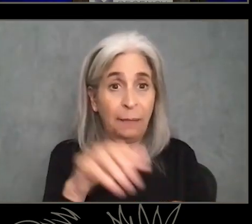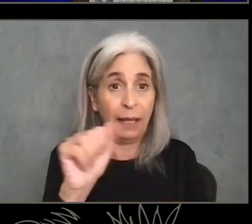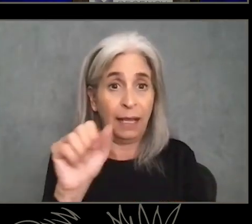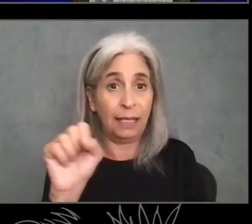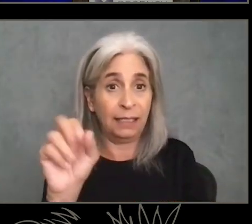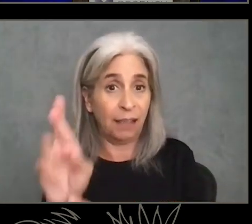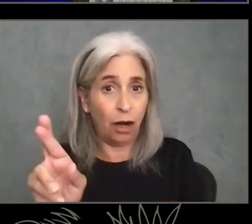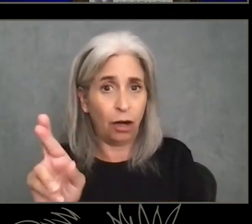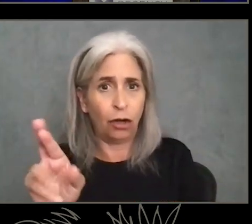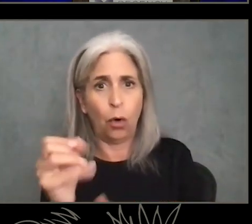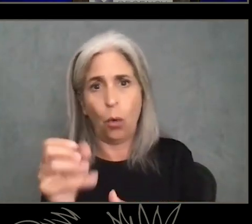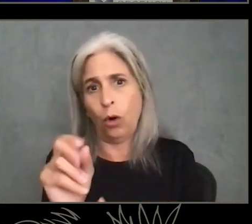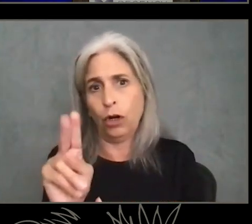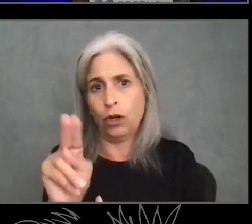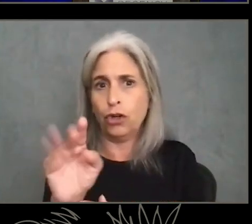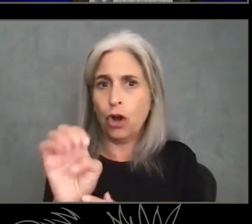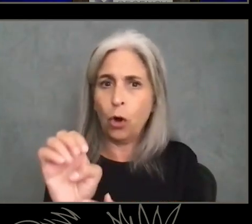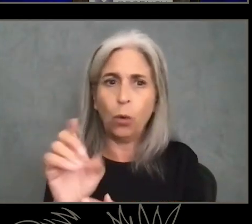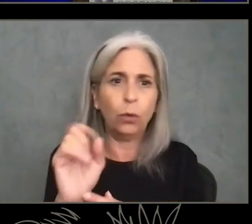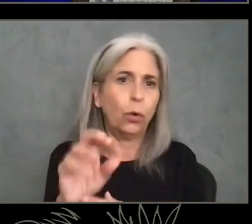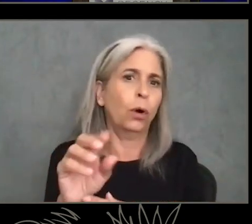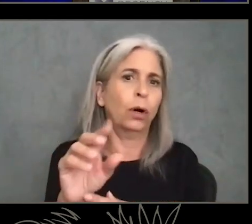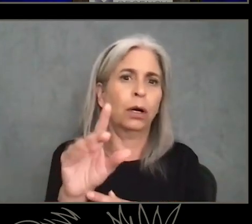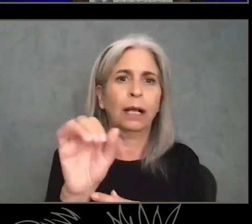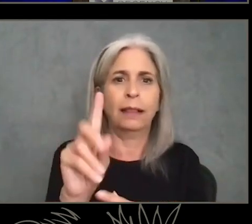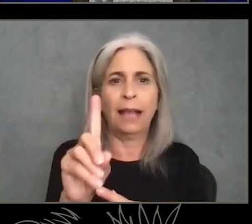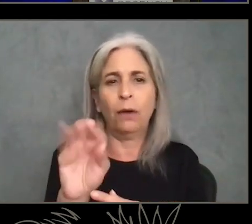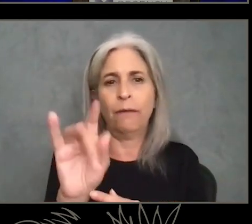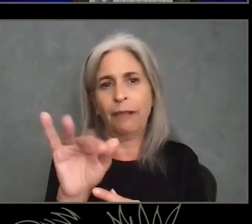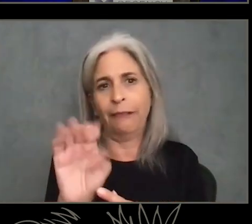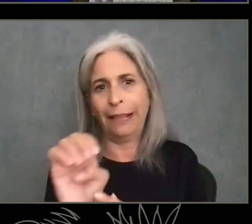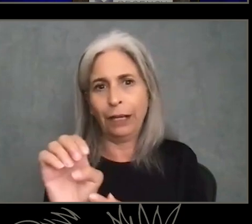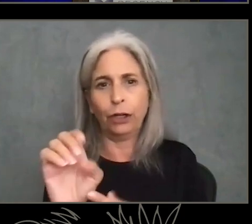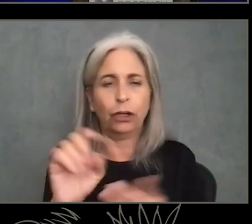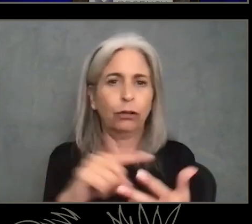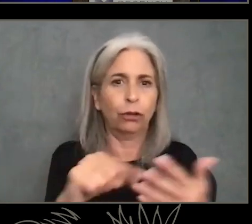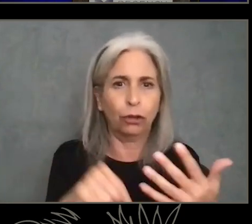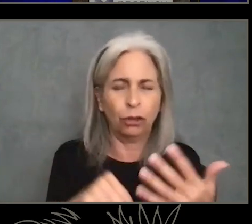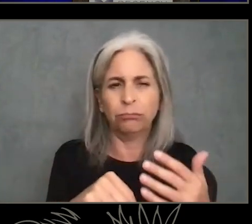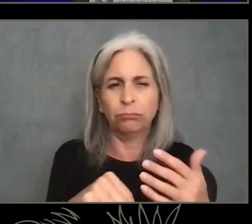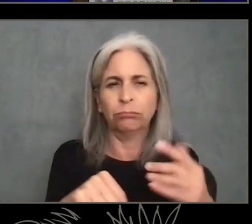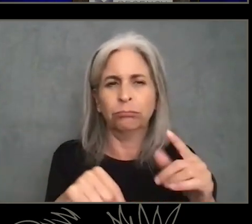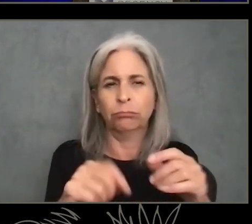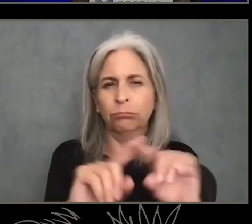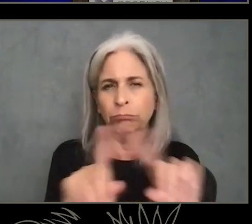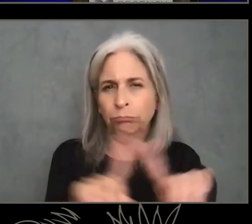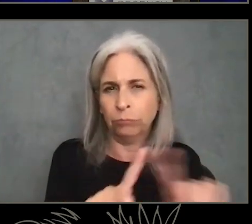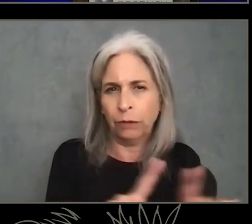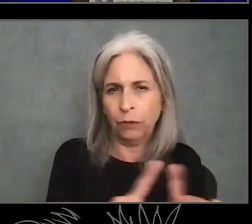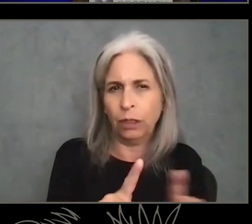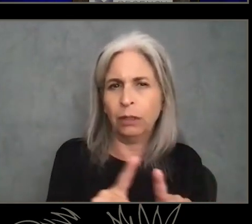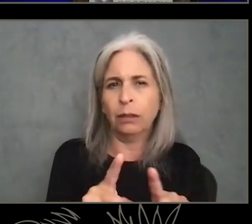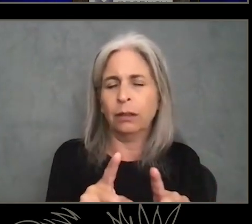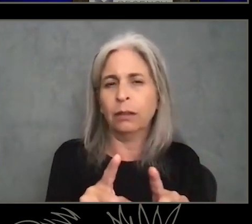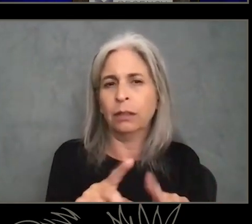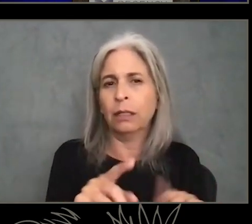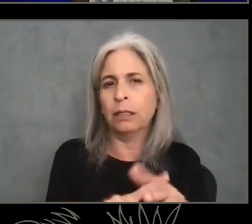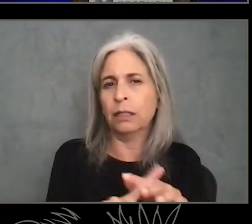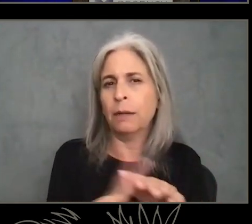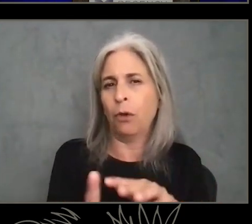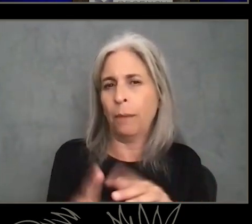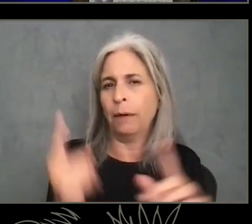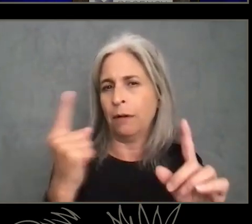Node or something like Cloudflare or serverless or including serverless or these other